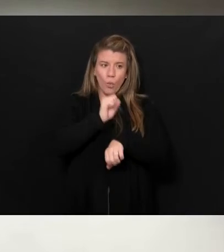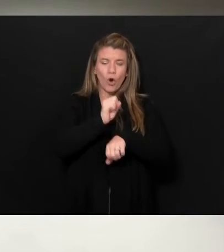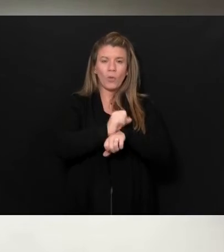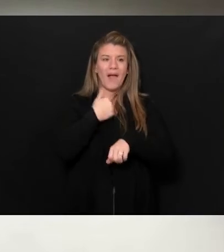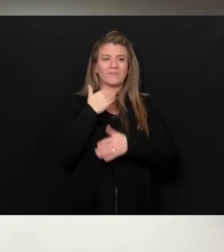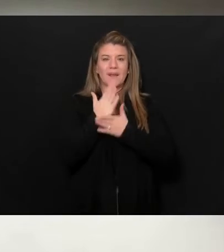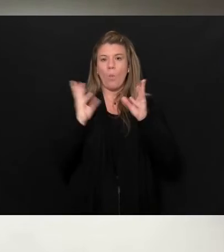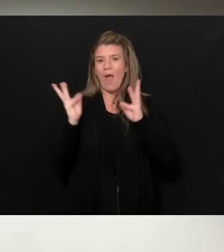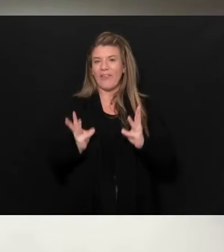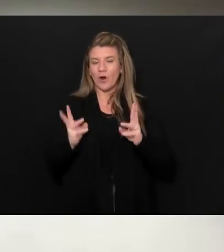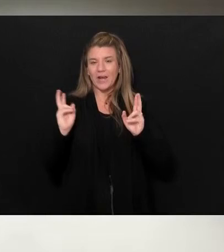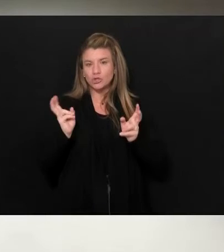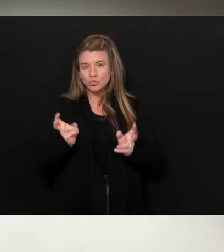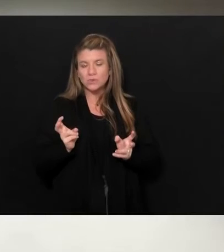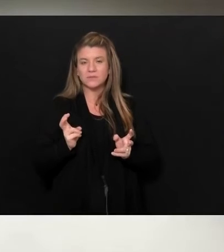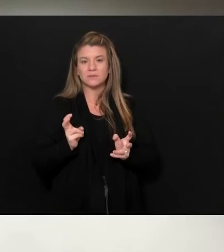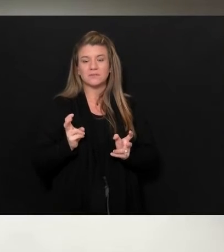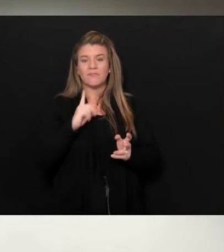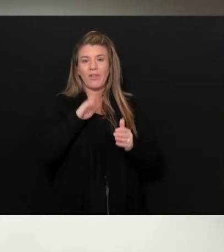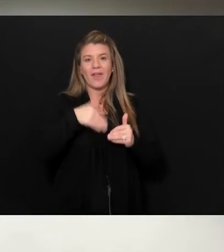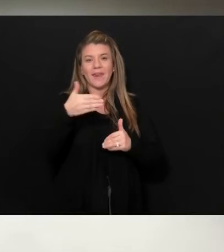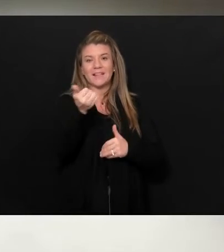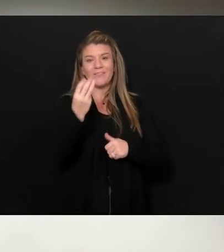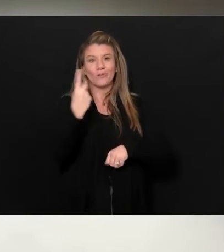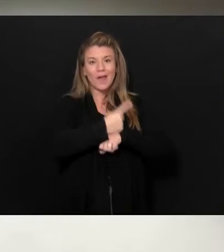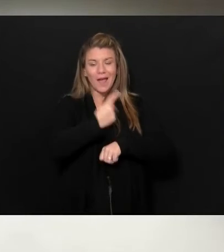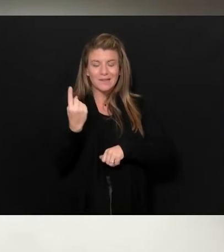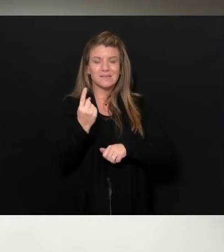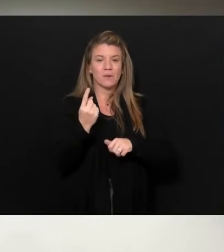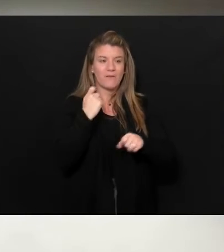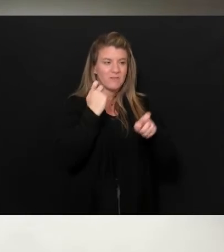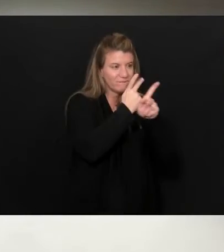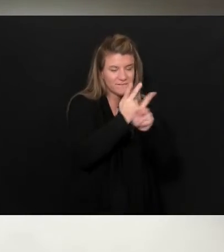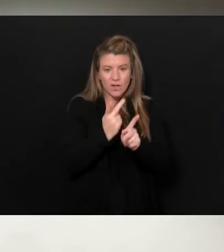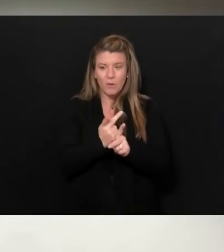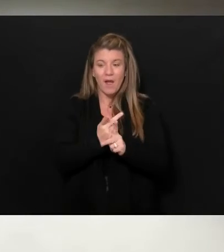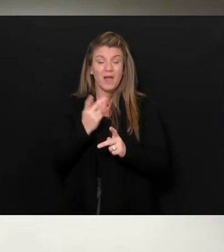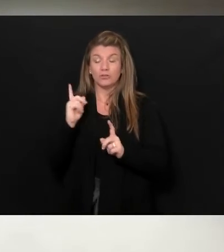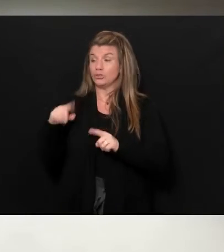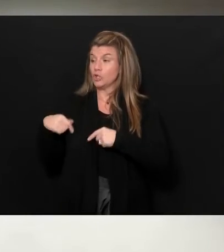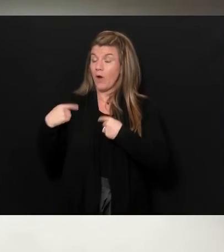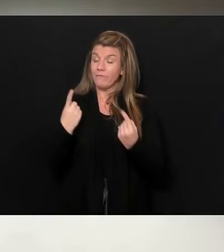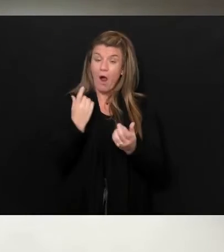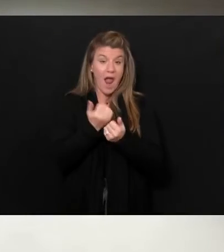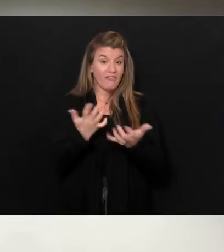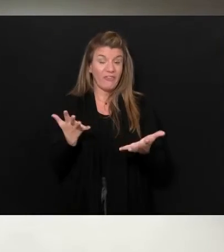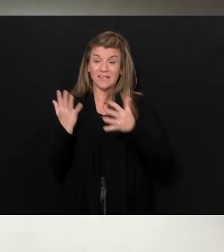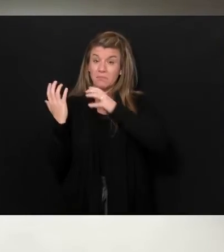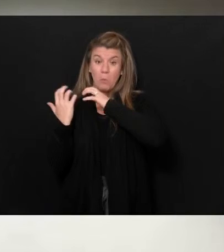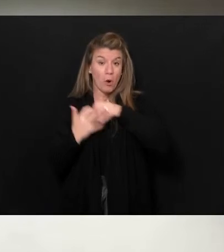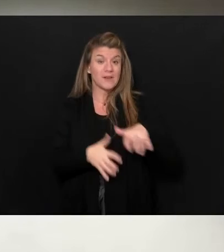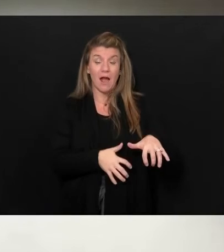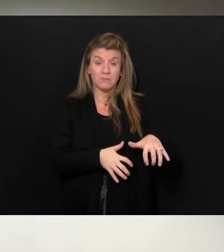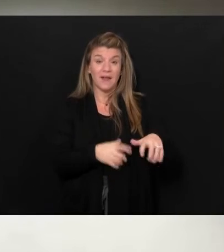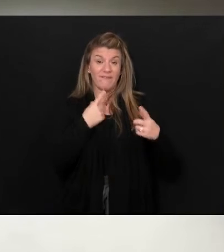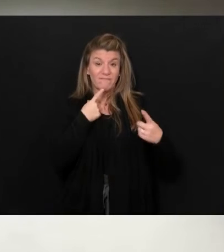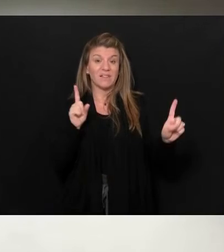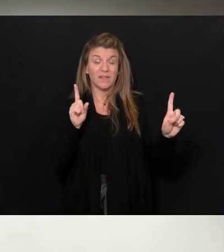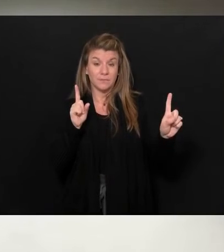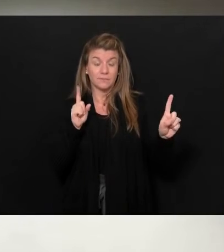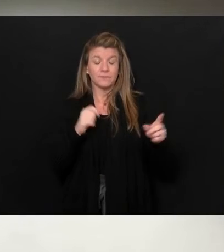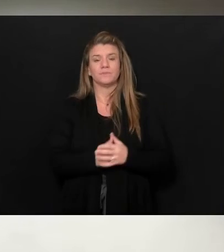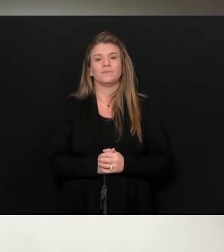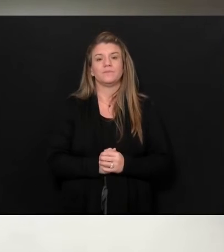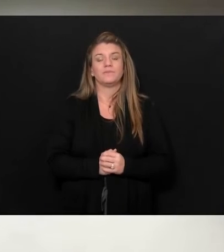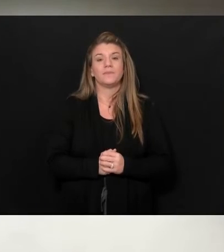weather issues for the next couple of days, and that's all gone smoothly and effectively. As